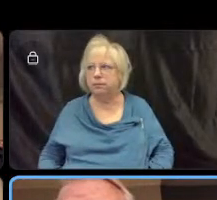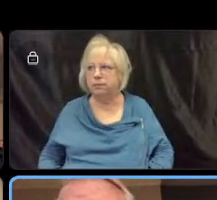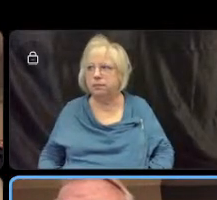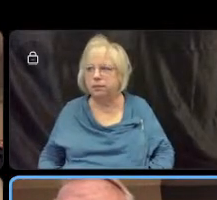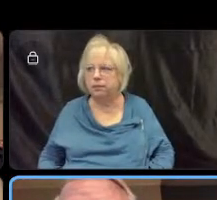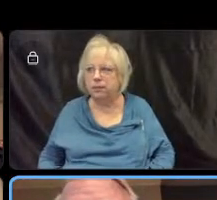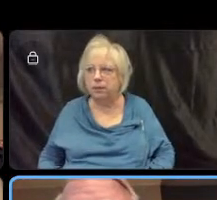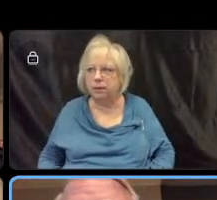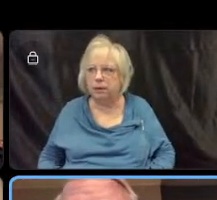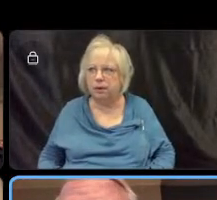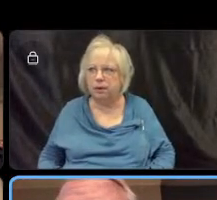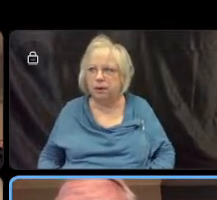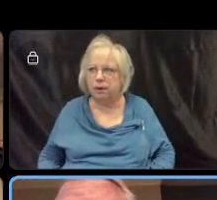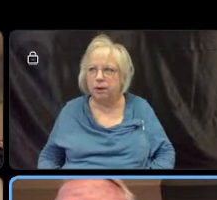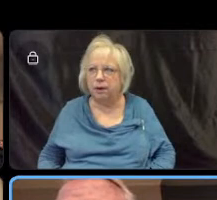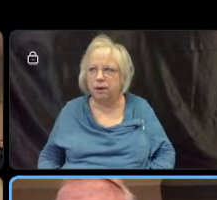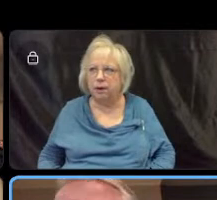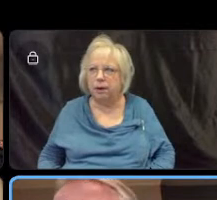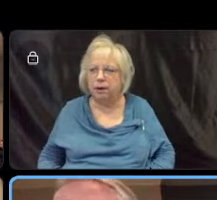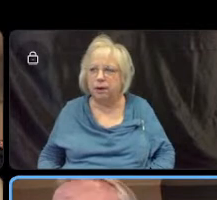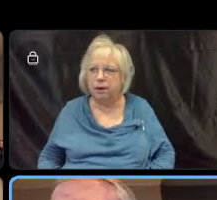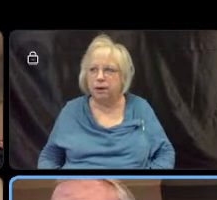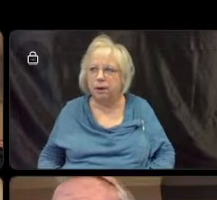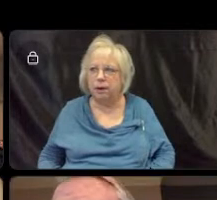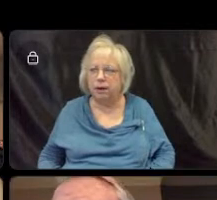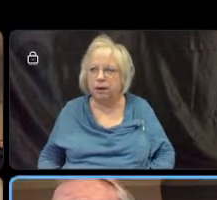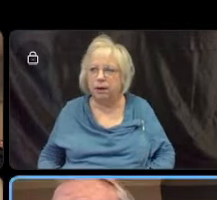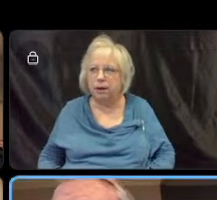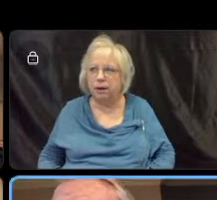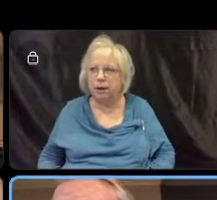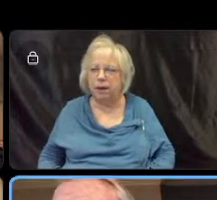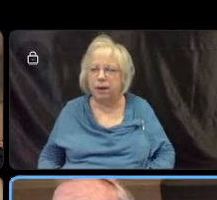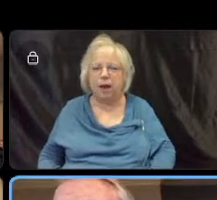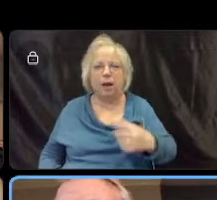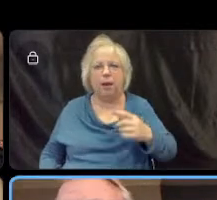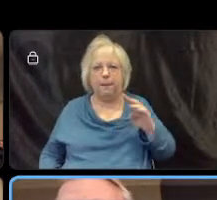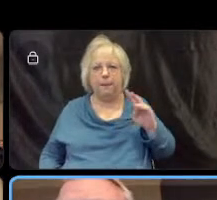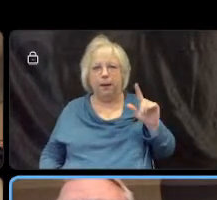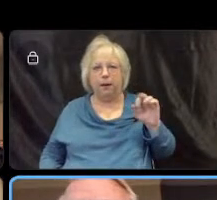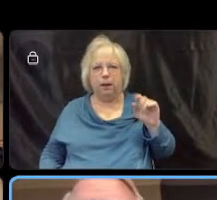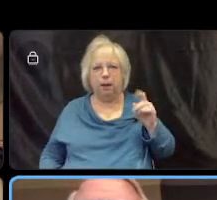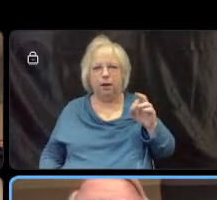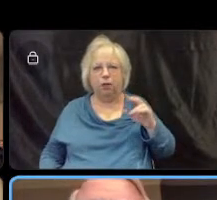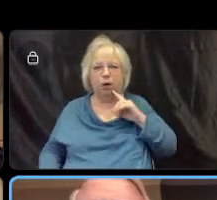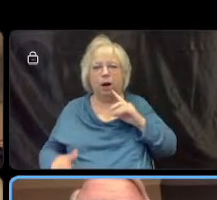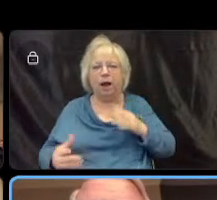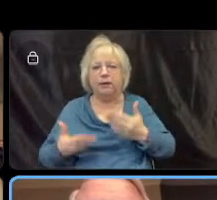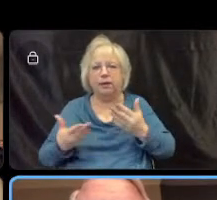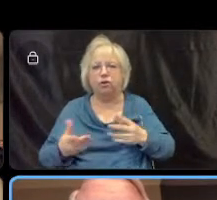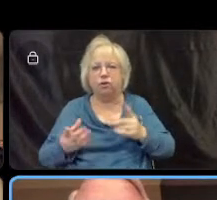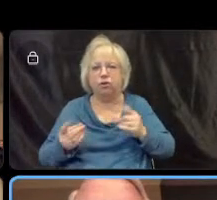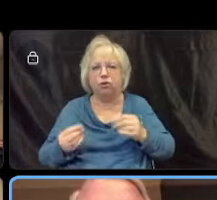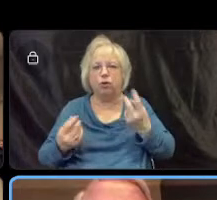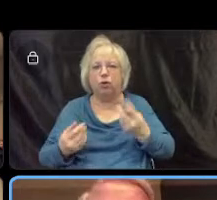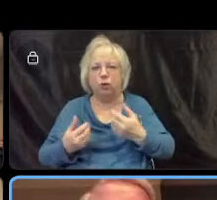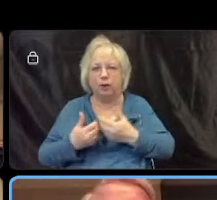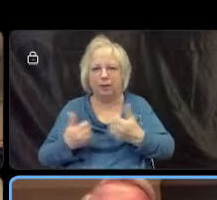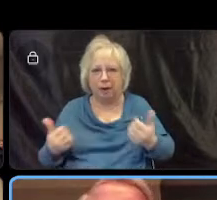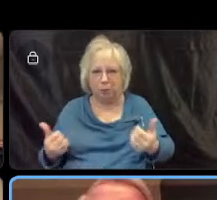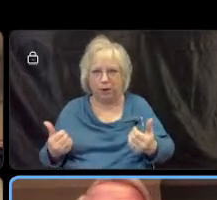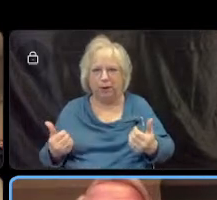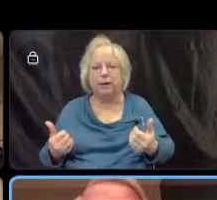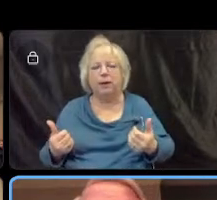I would nominate Dr. Benton, but I would also suggest that you do it in two separate motions, doing the chairman